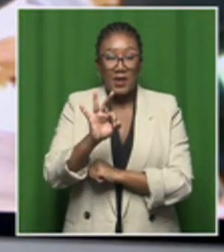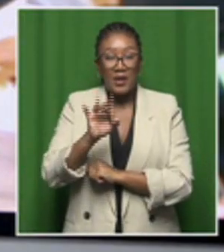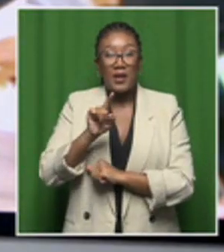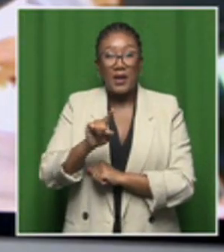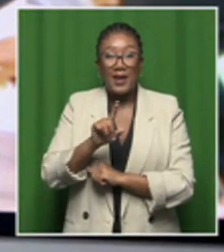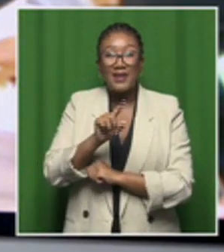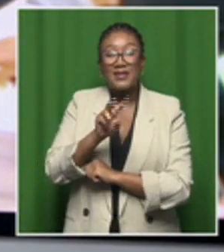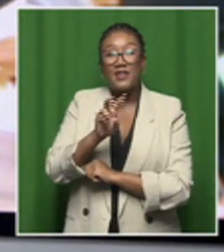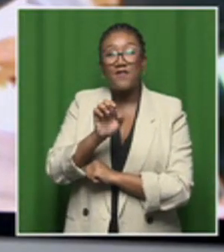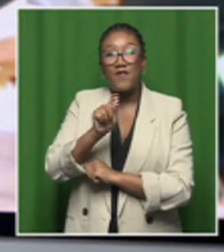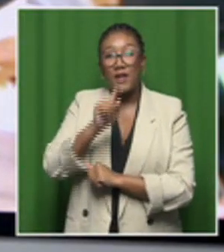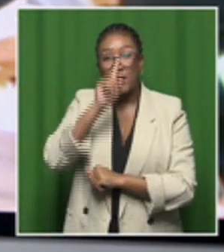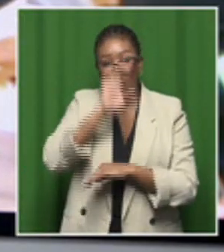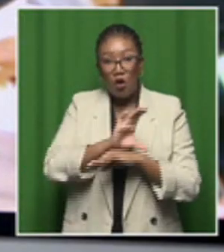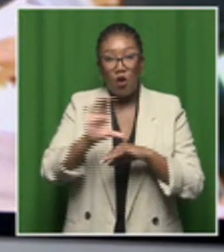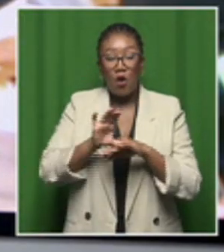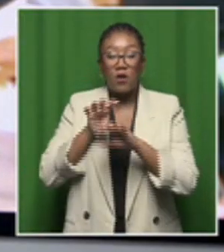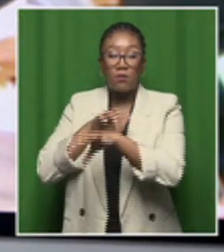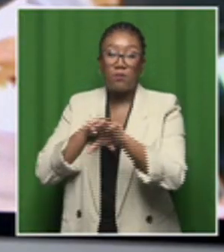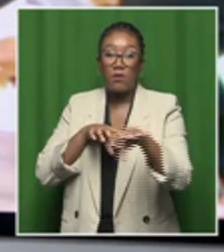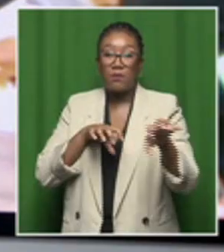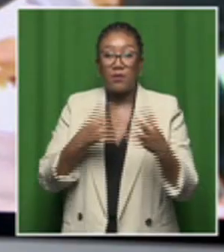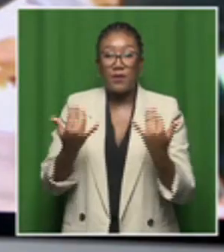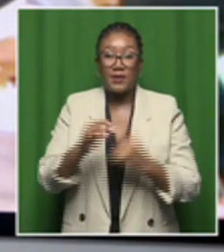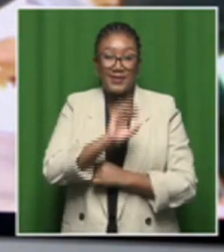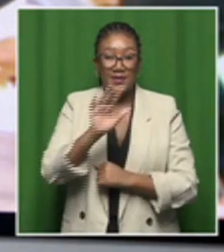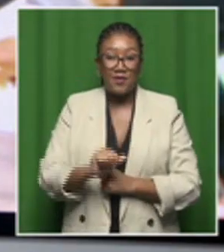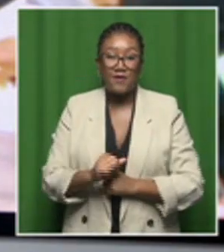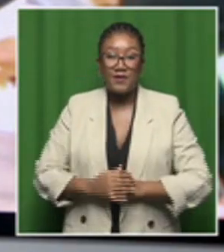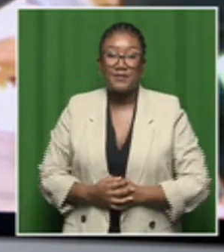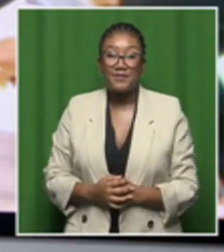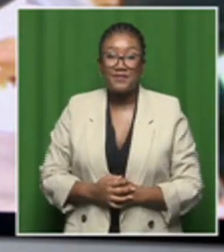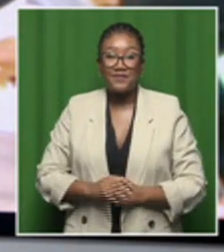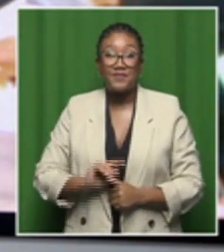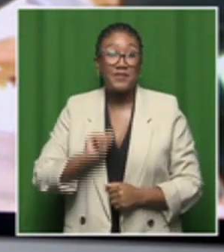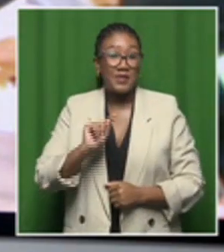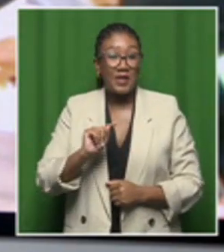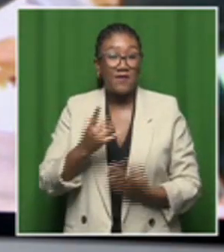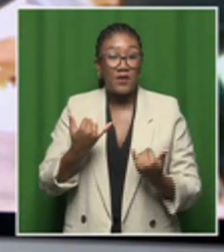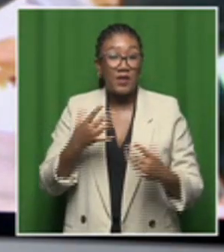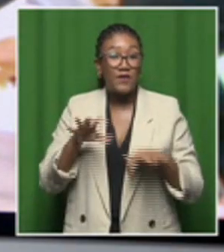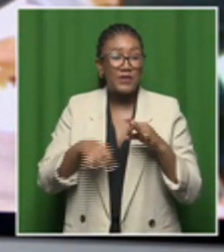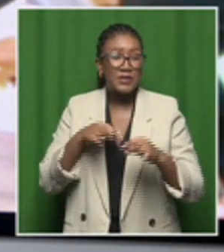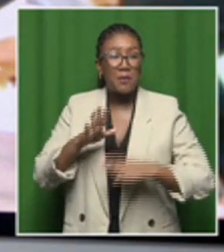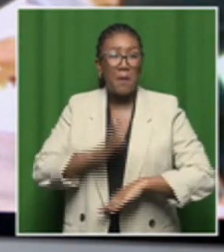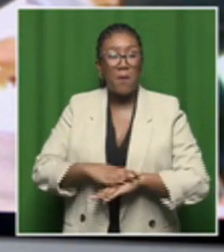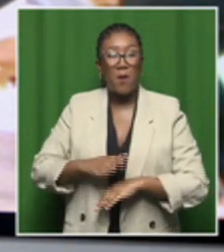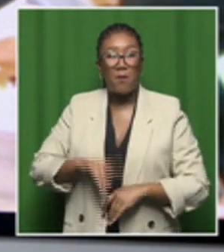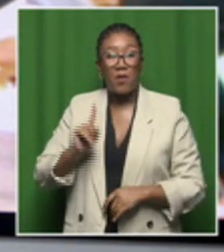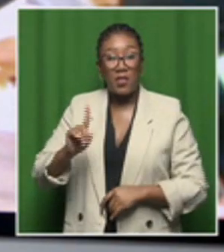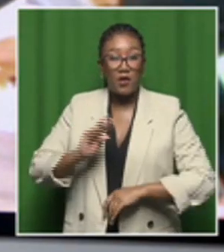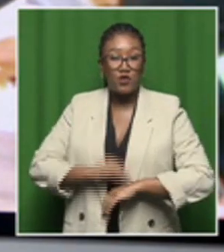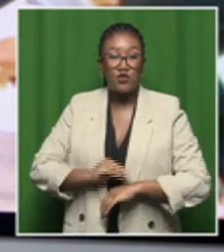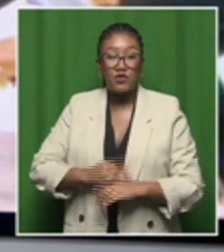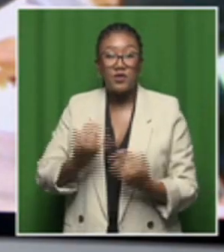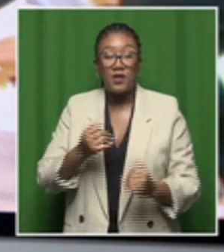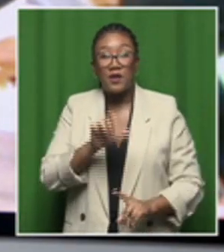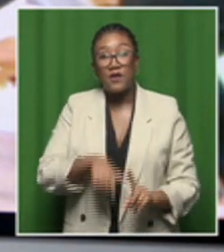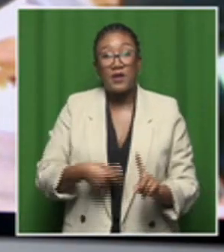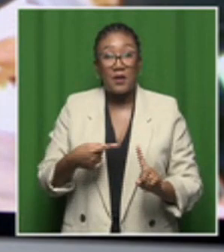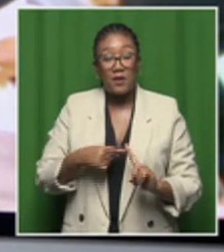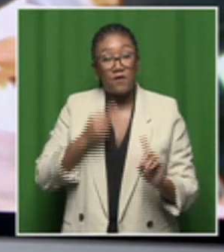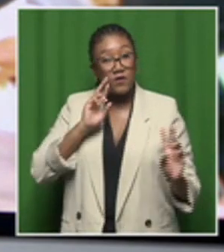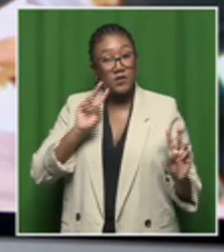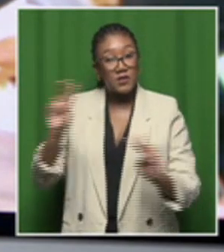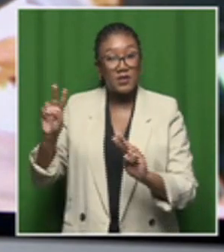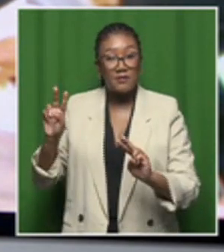training, or TVET colleges in South Africa. So to place a further spotlight on this matter, we are taking a closer